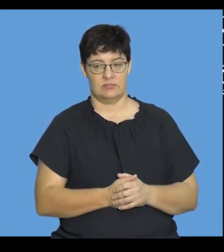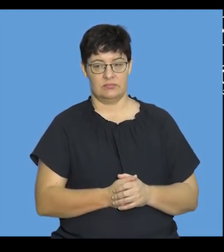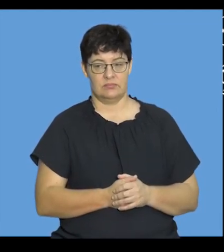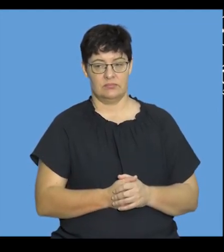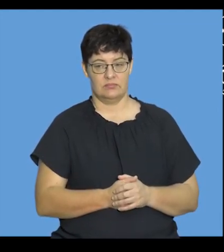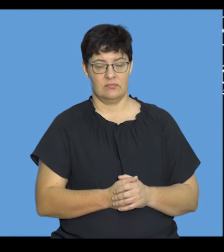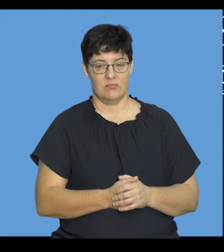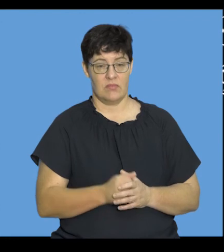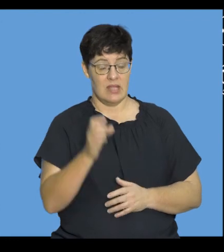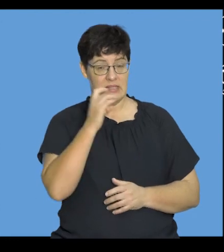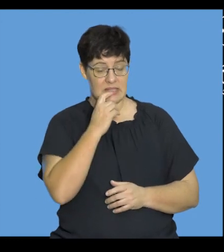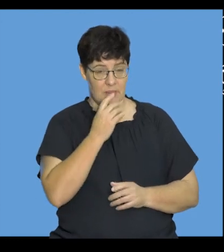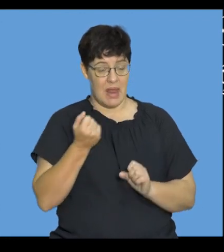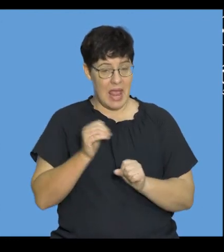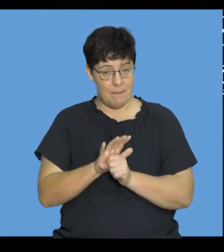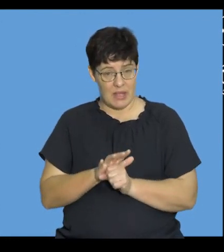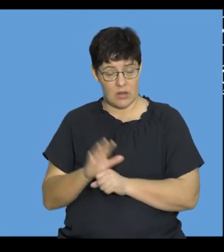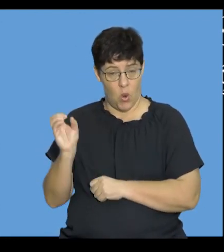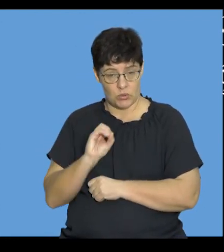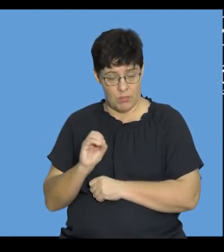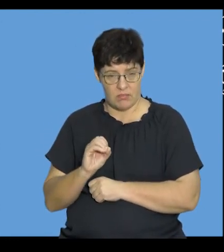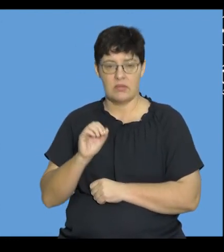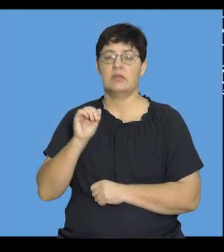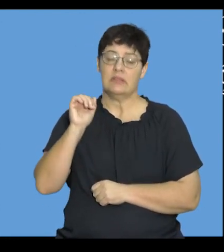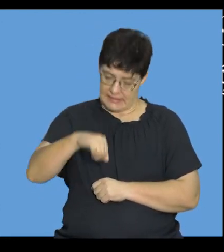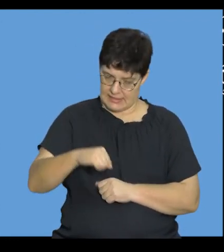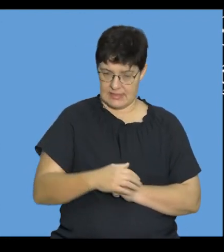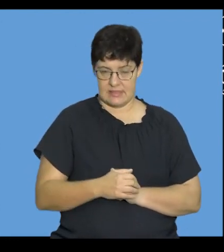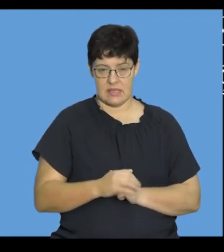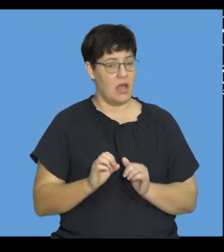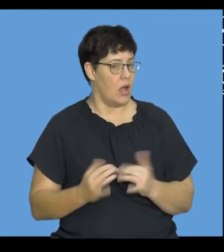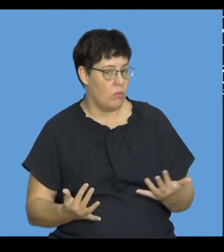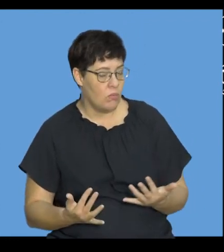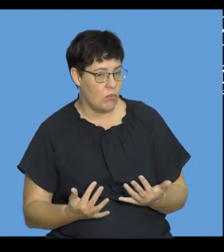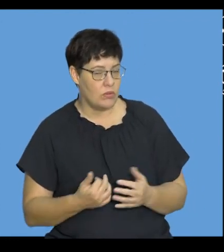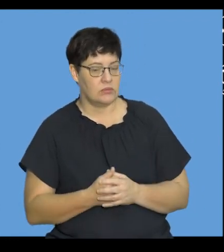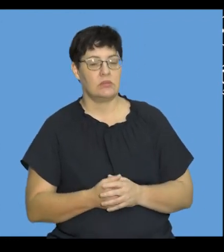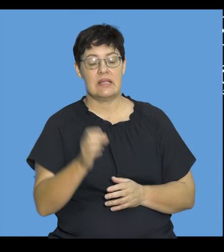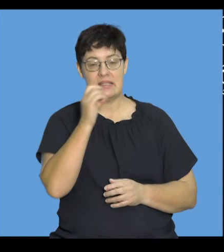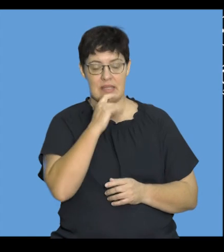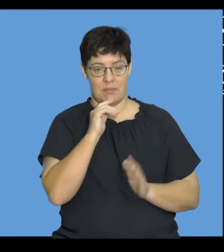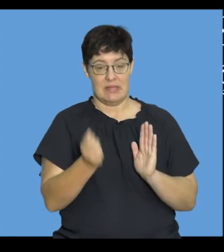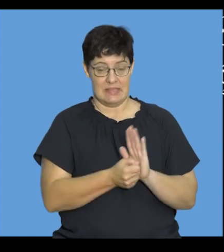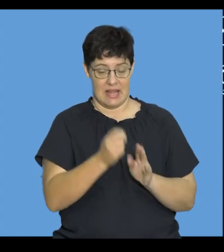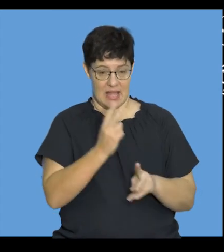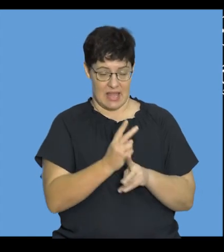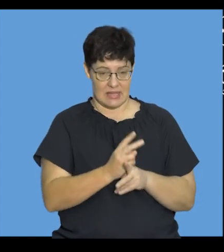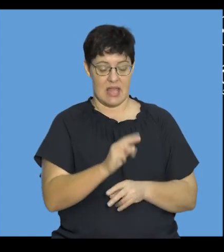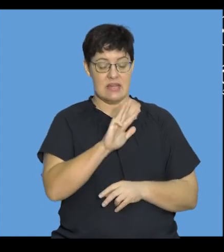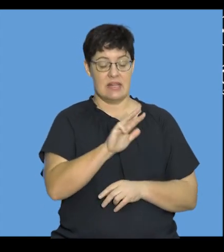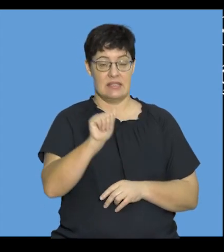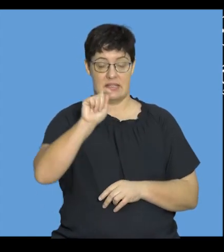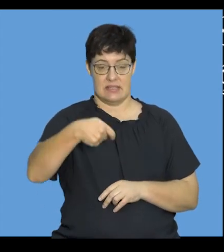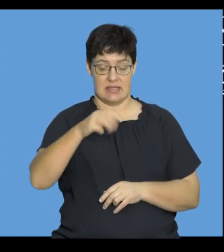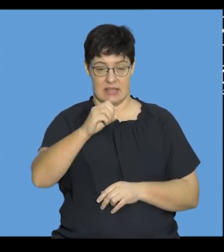Is September going to impact on October? Certainly it is. How? Take your September sale again, 96,000.